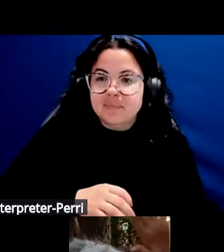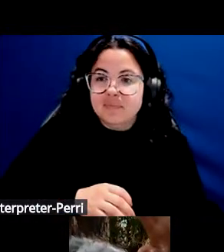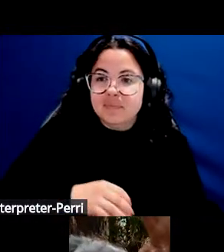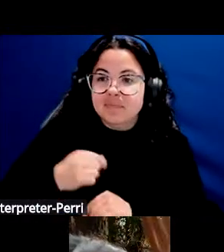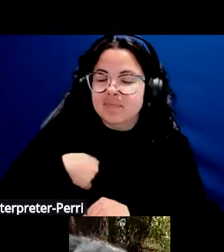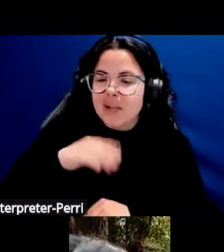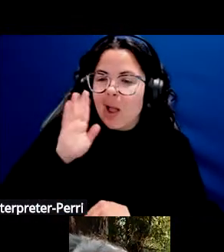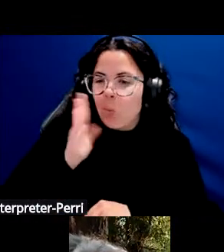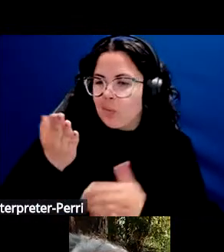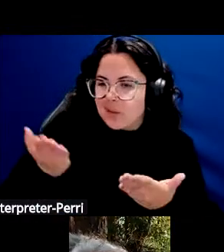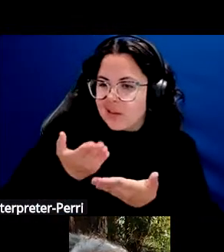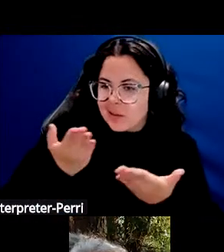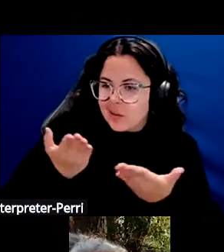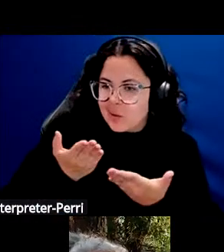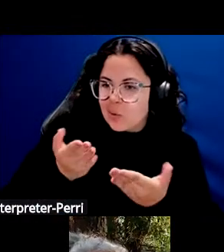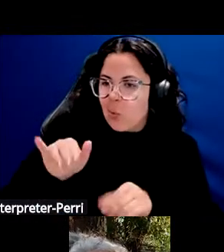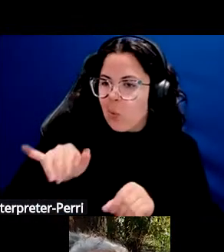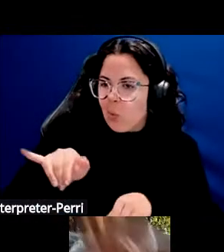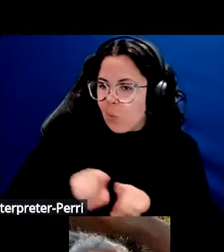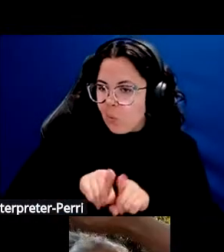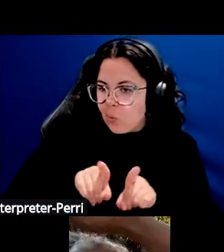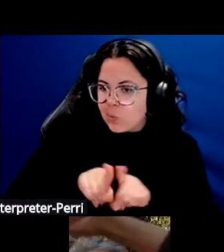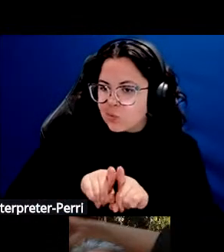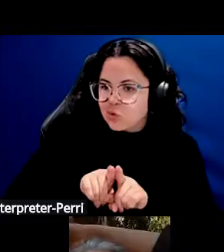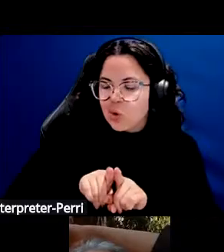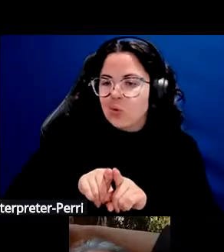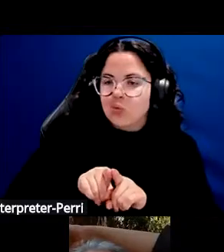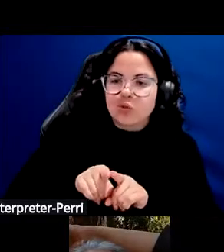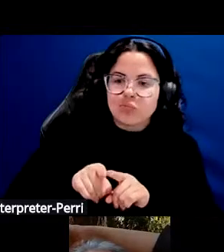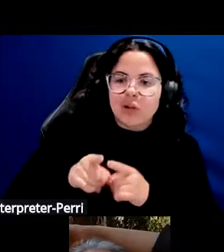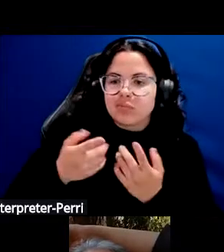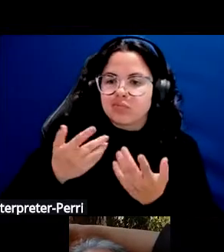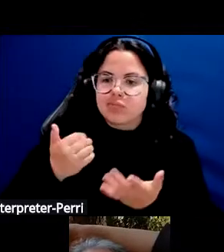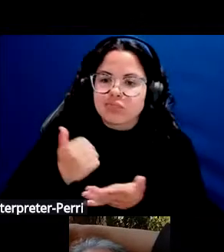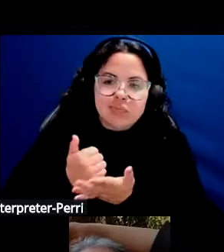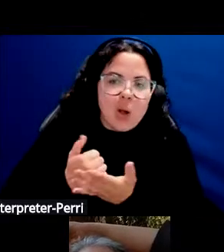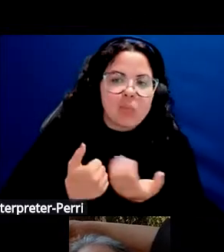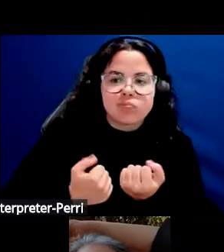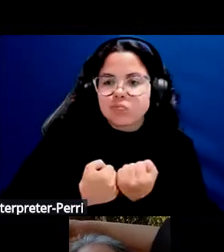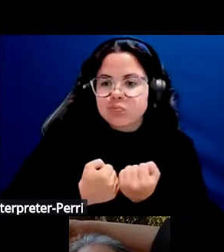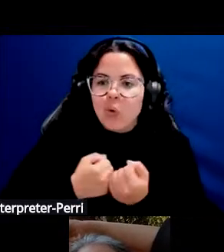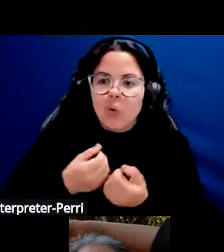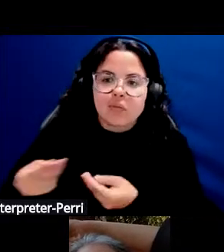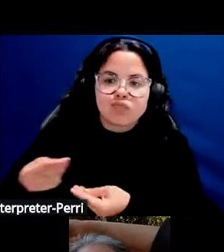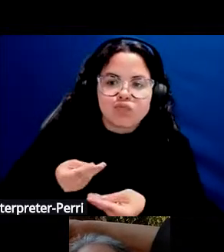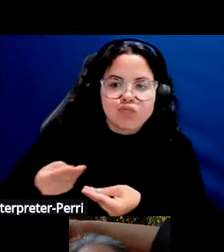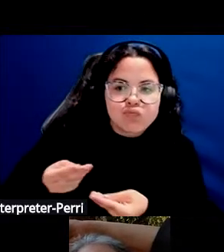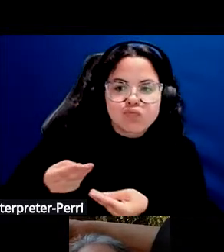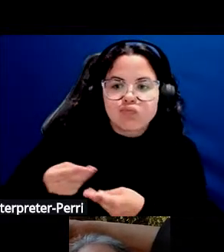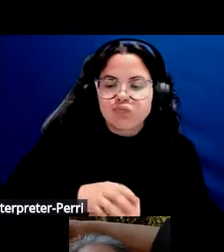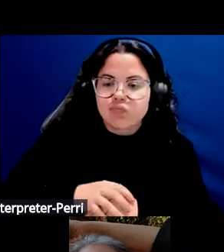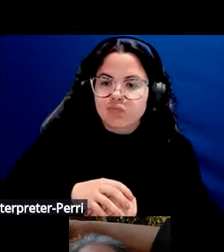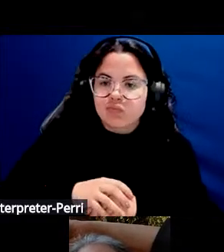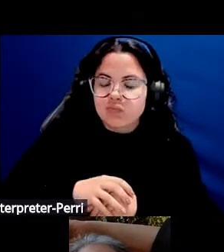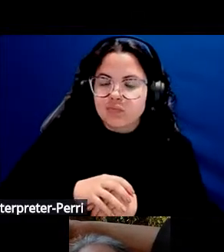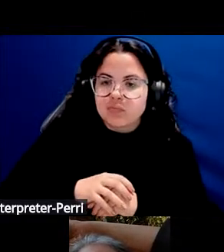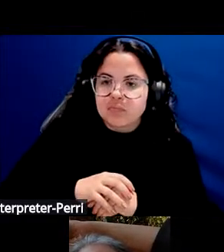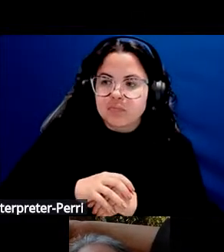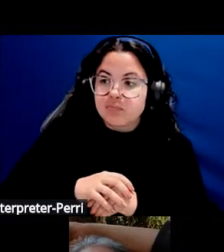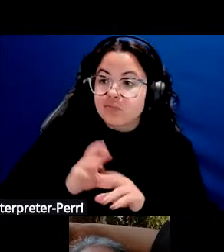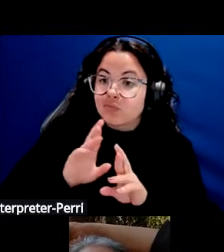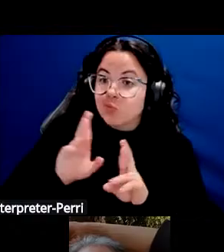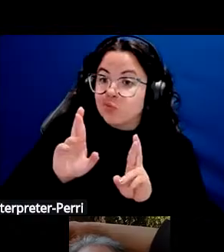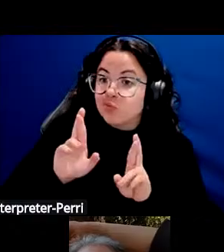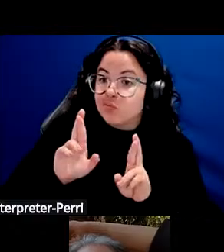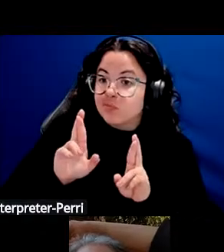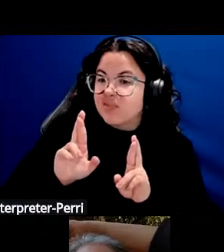will always be here to interact with you as well and help facilitate. Th